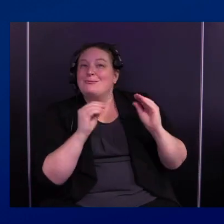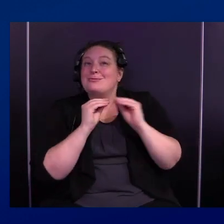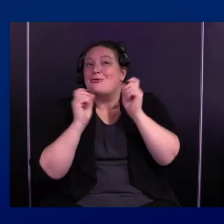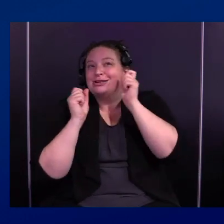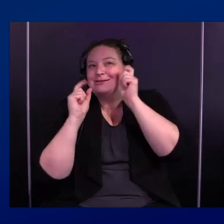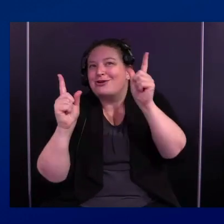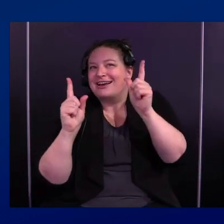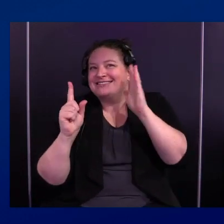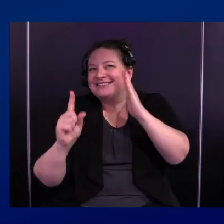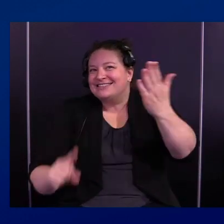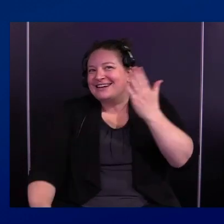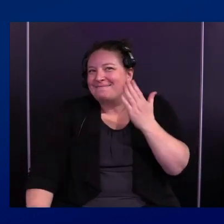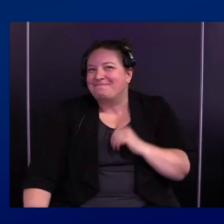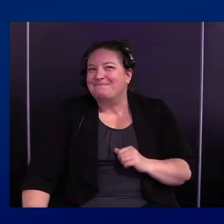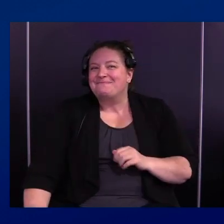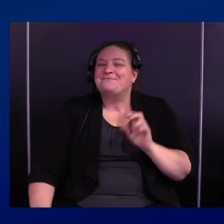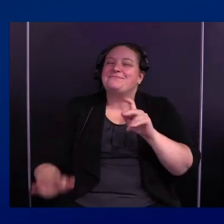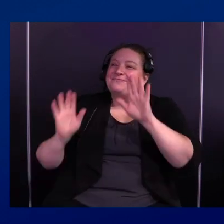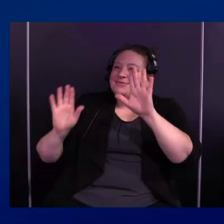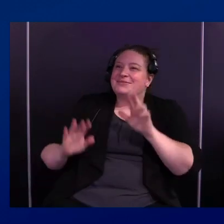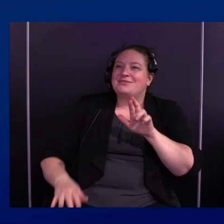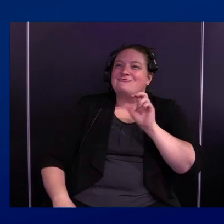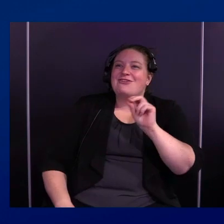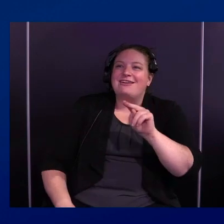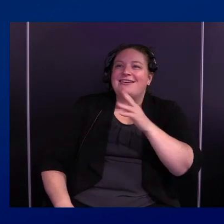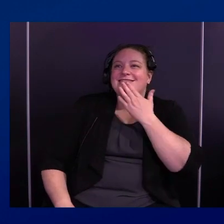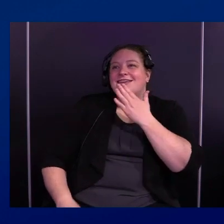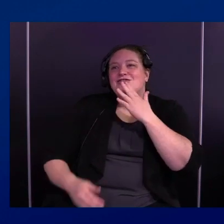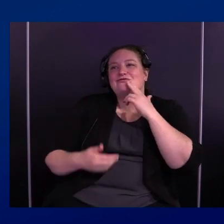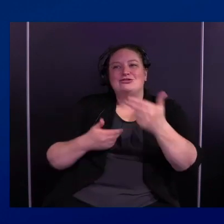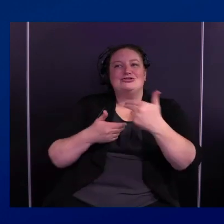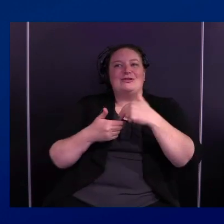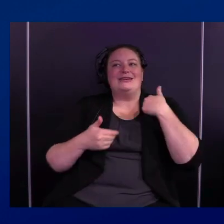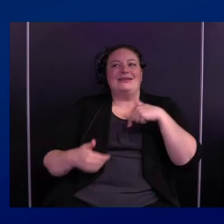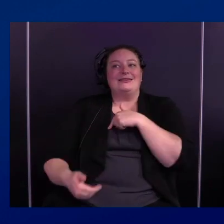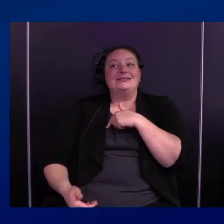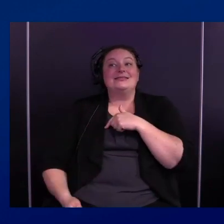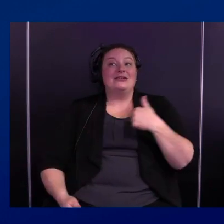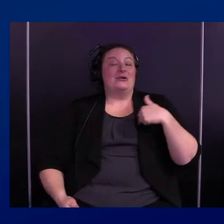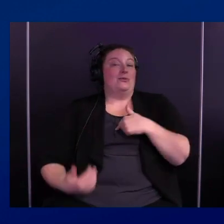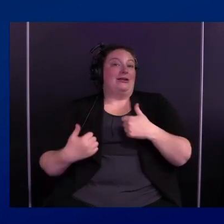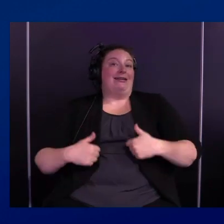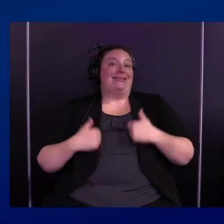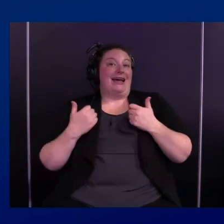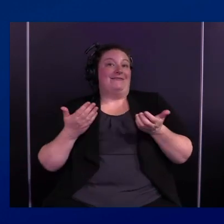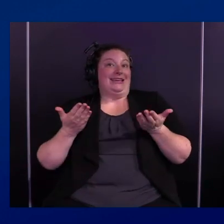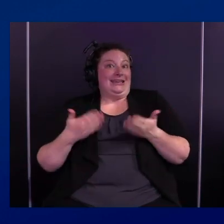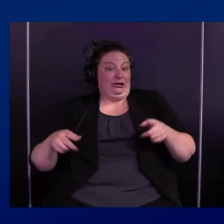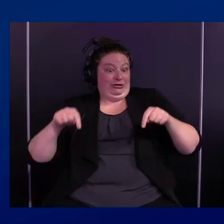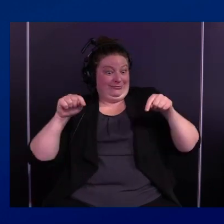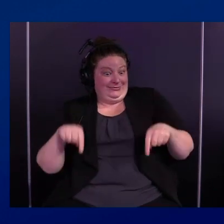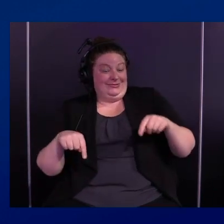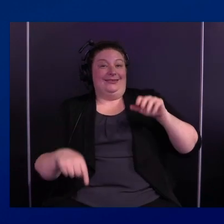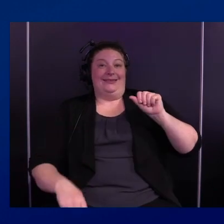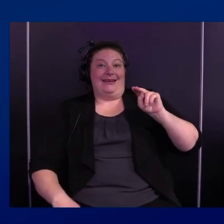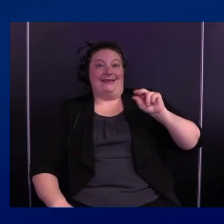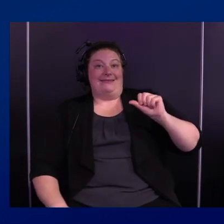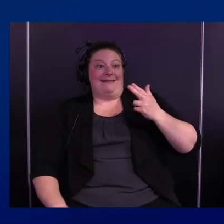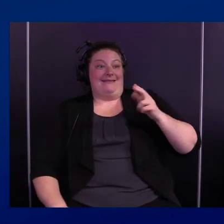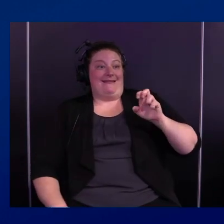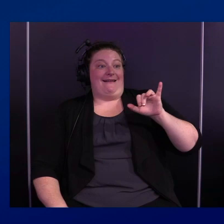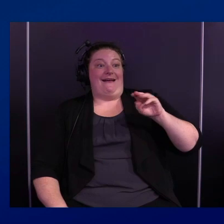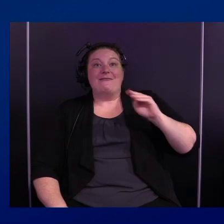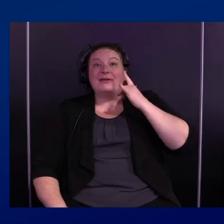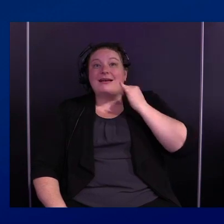come. Great. Awesome. Ron, thank you for Thank you. joining us. And we are live here in Anaheim, California